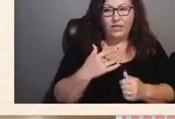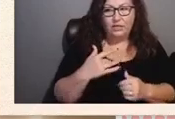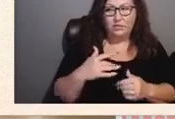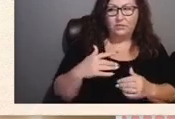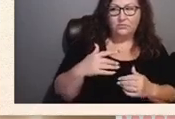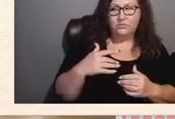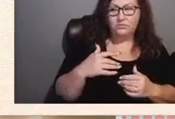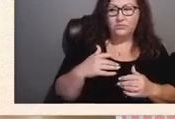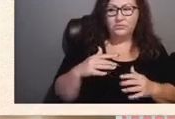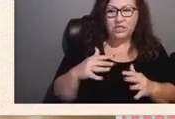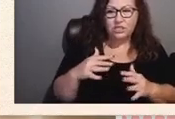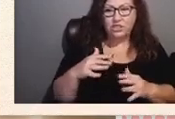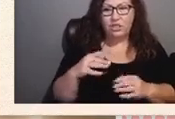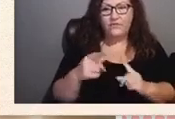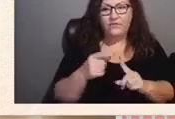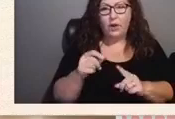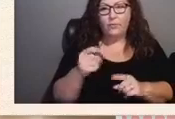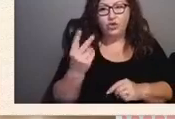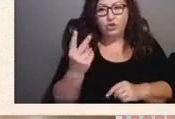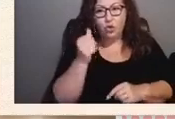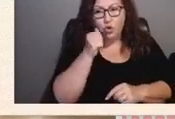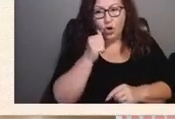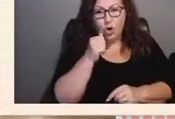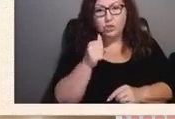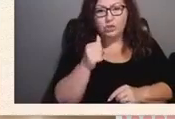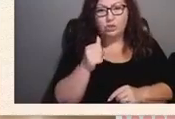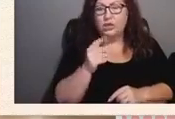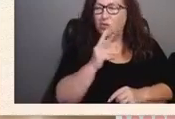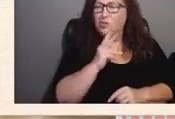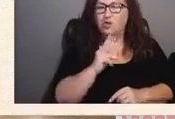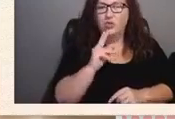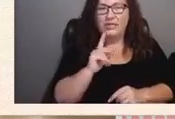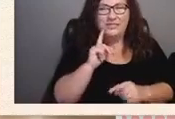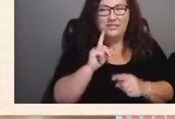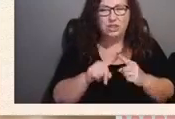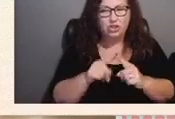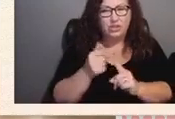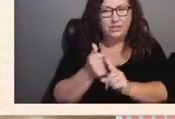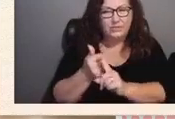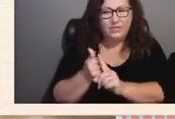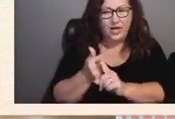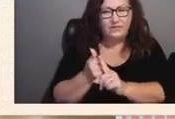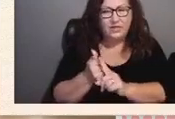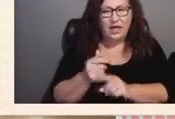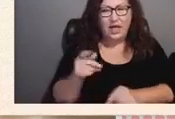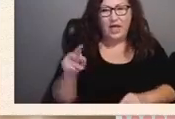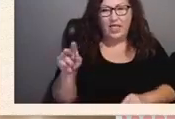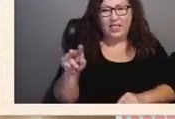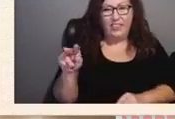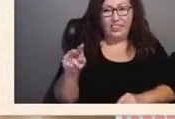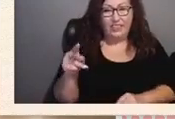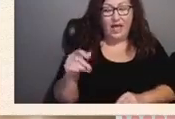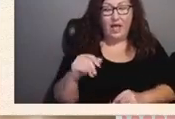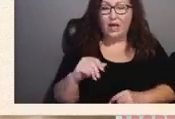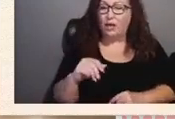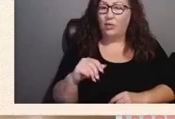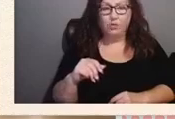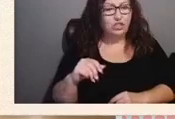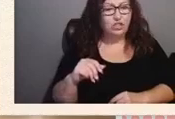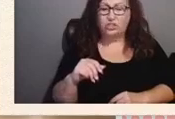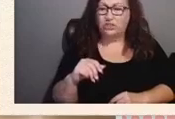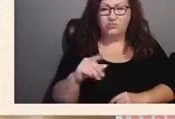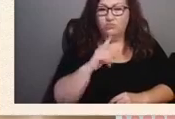girls, they were twin sisters, and they were just outright